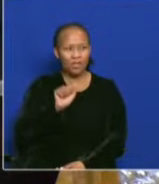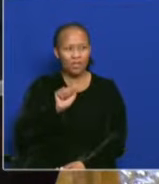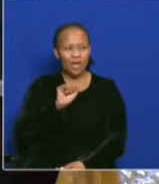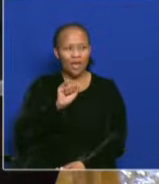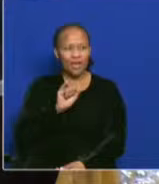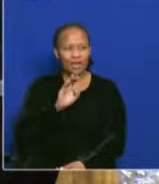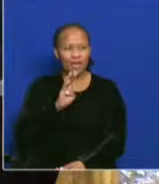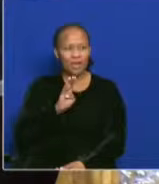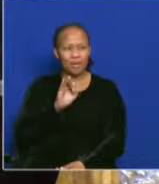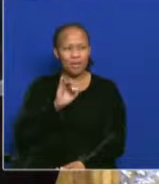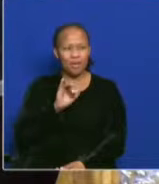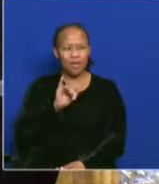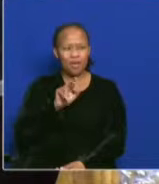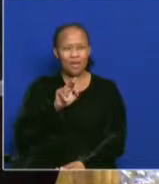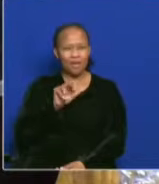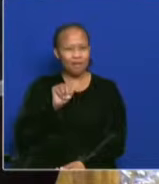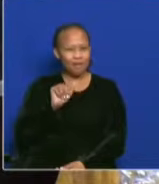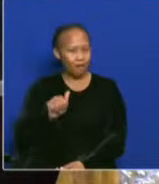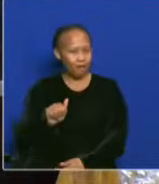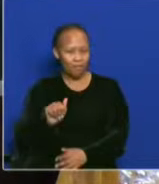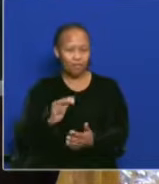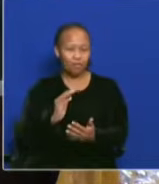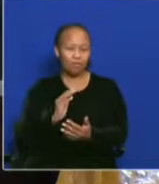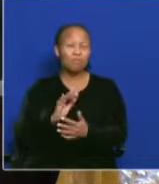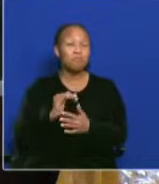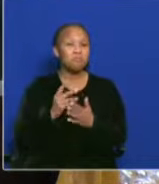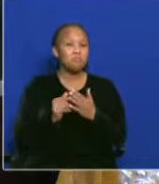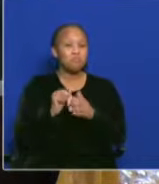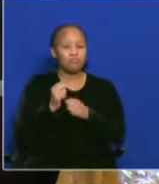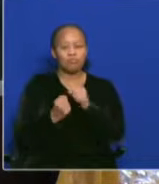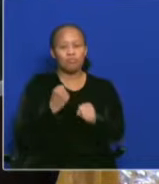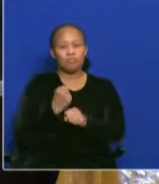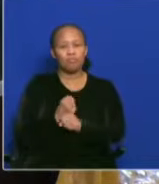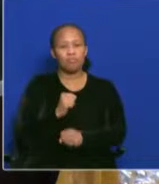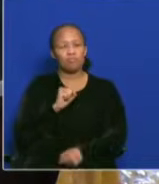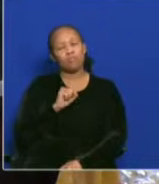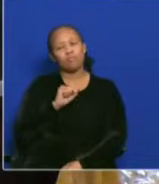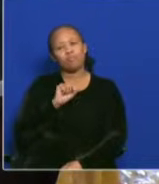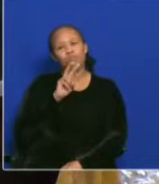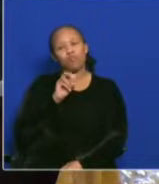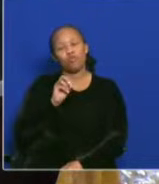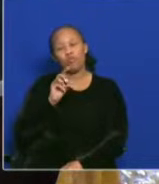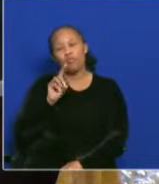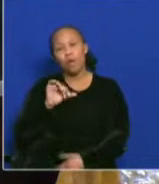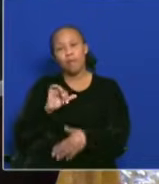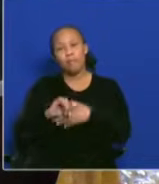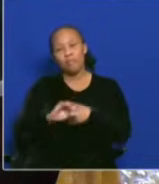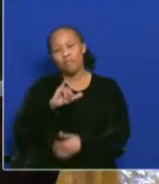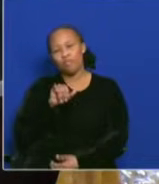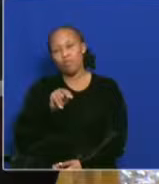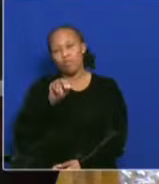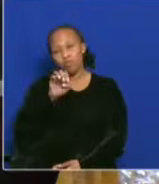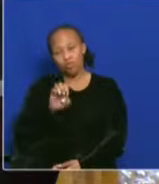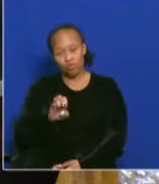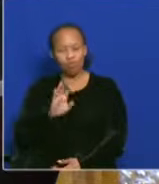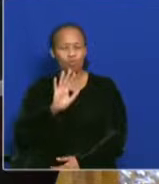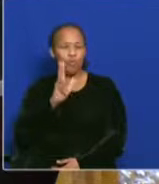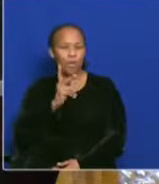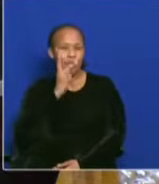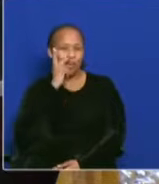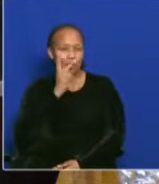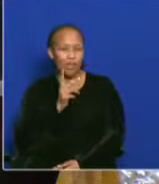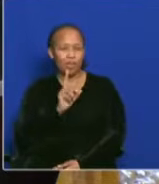June 2021. And what we will see is, again, the involvement of General Khan